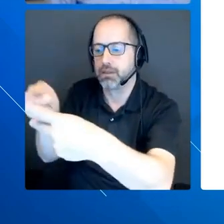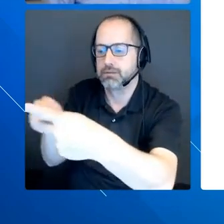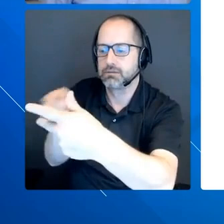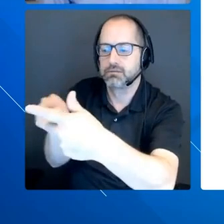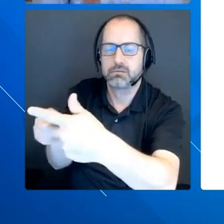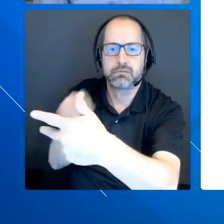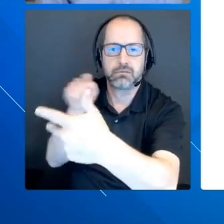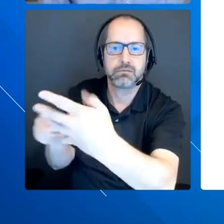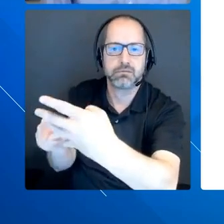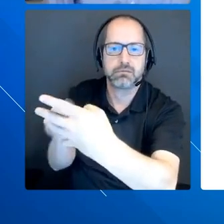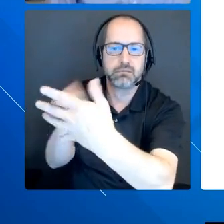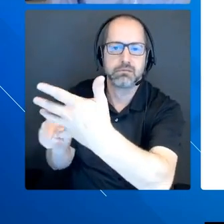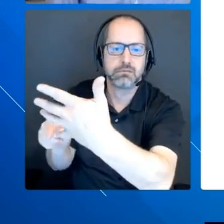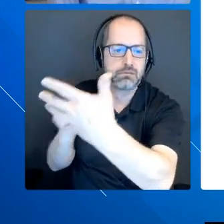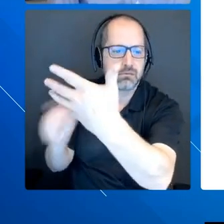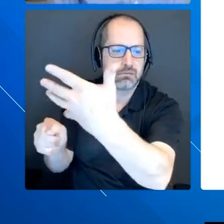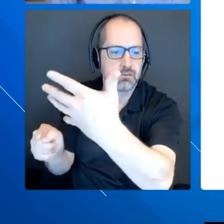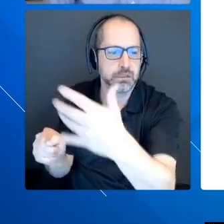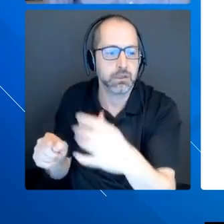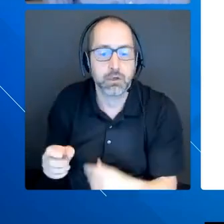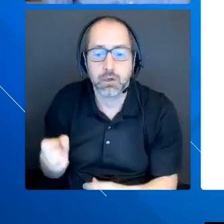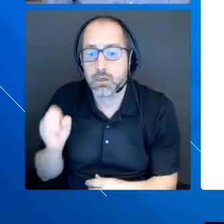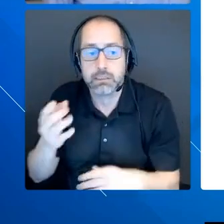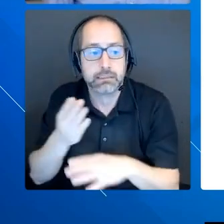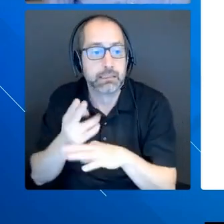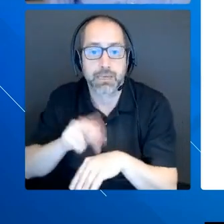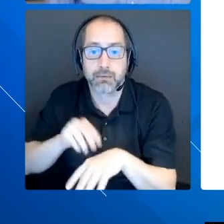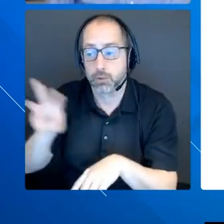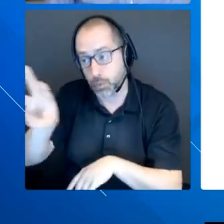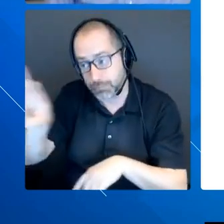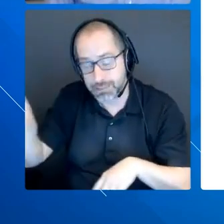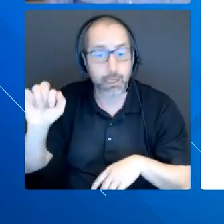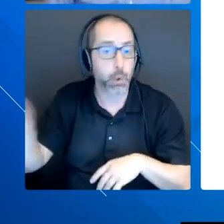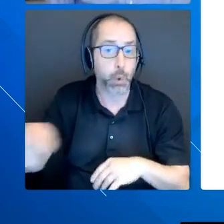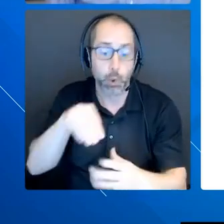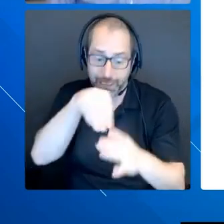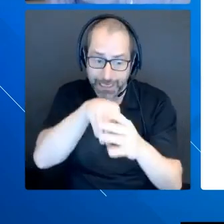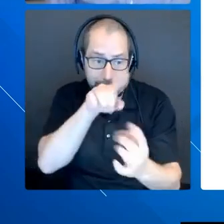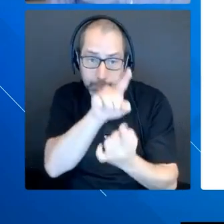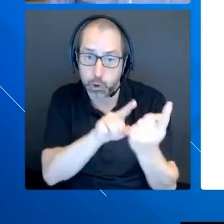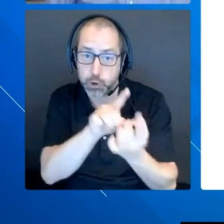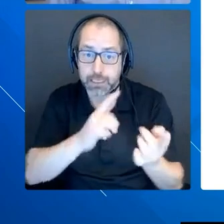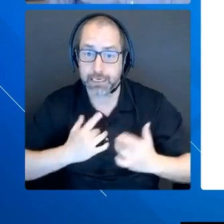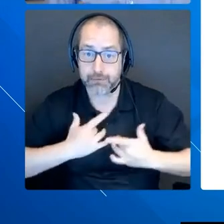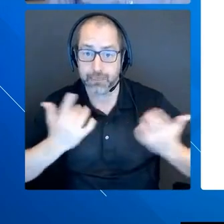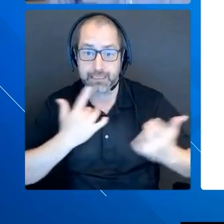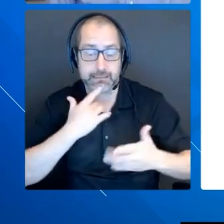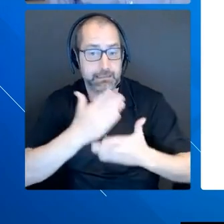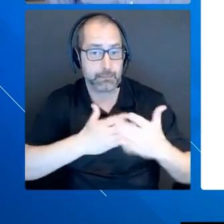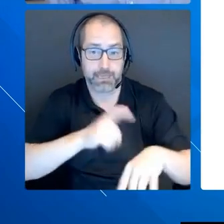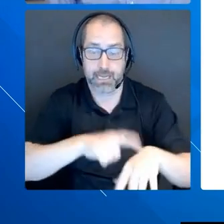feel overwhelmed. This isn't just web. I sometimes feel overwhelmed at in-person events. Sometimes I just kind of need a quiet space to recharge. We